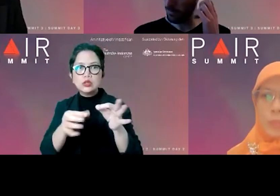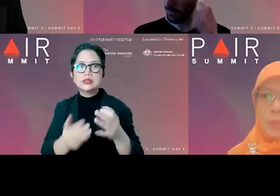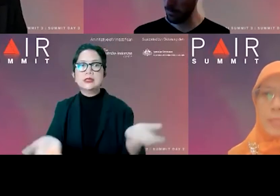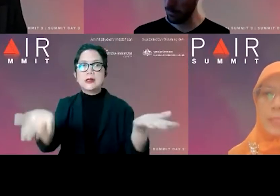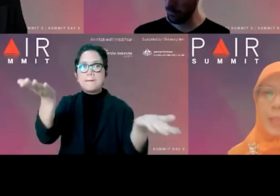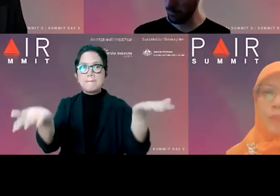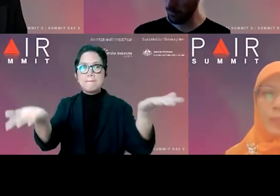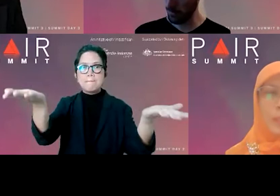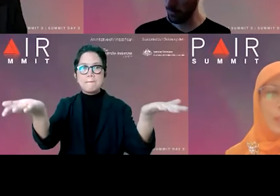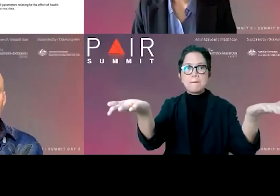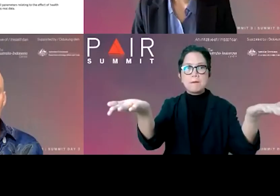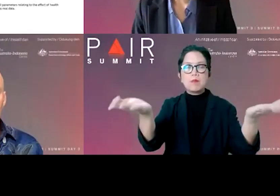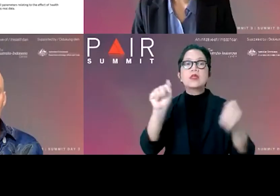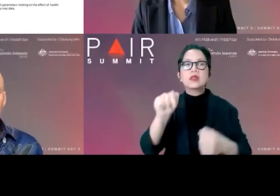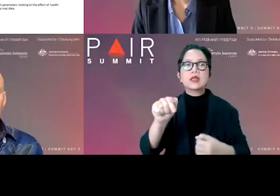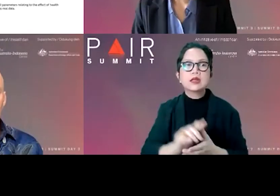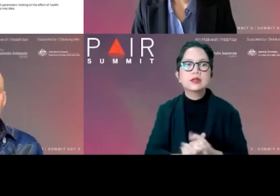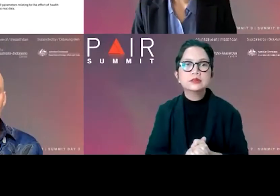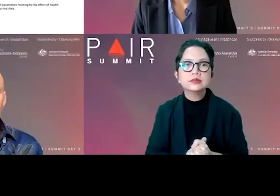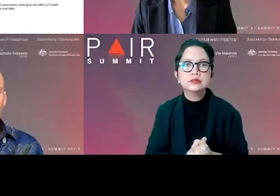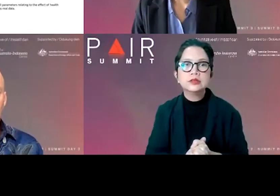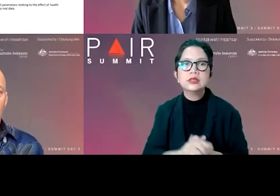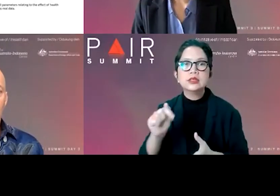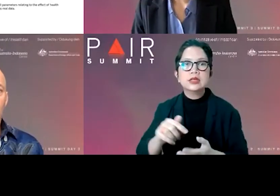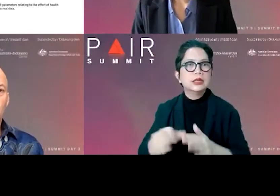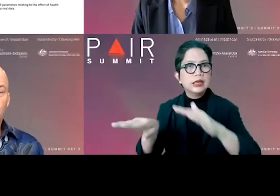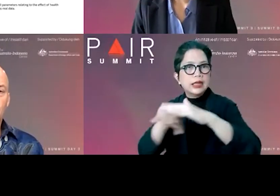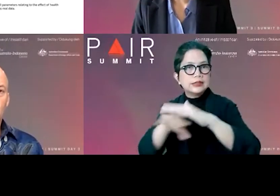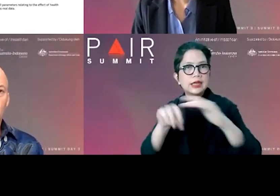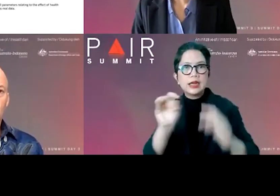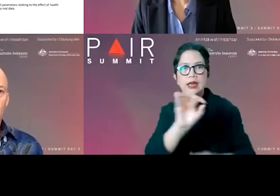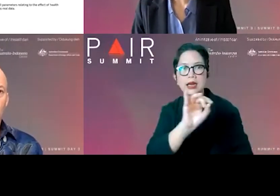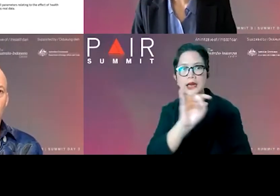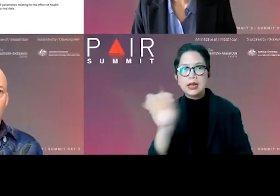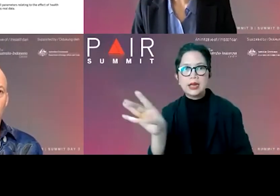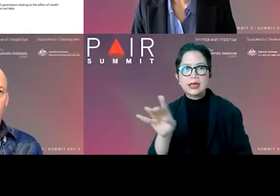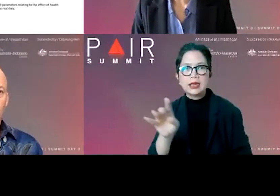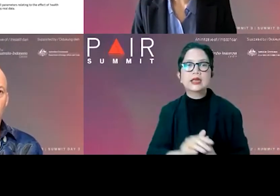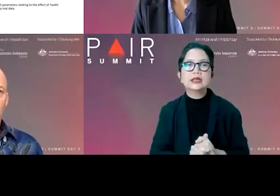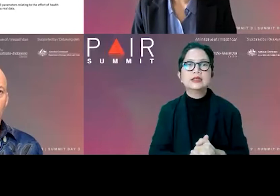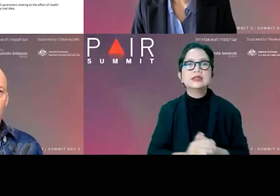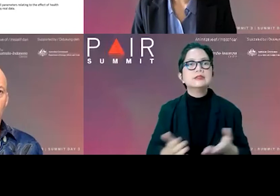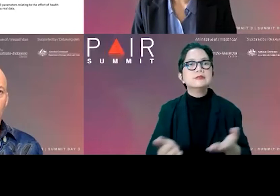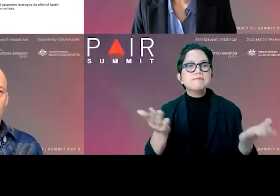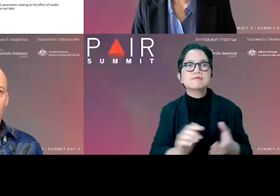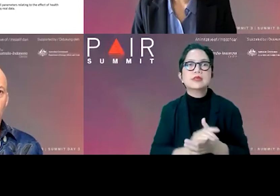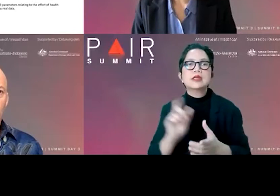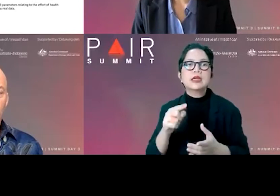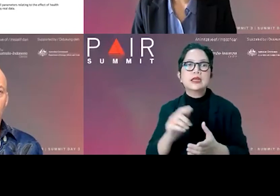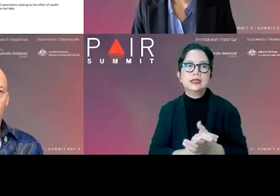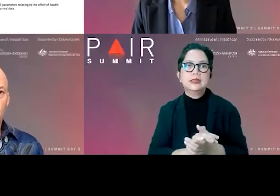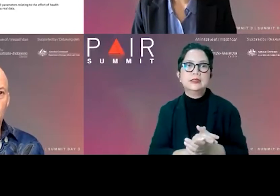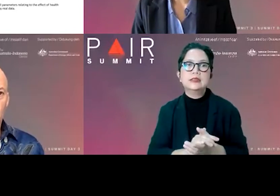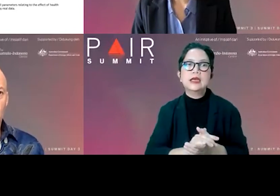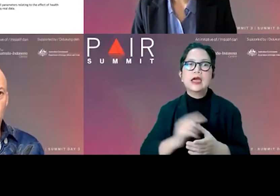consists in having no governmental intervention in order to assess the methodology, we have